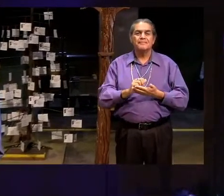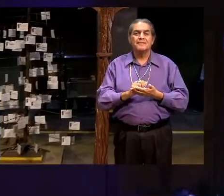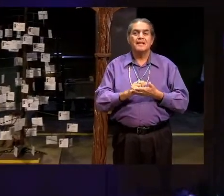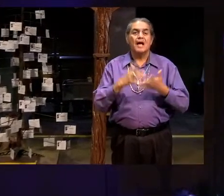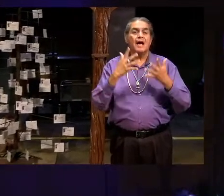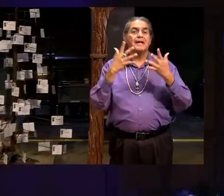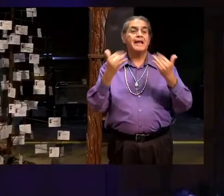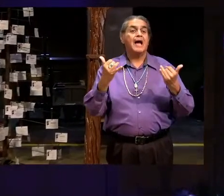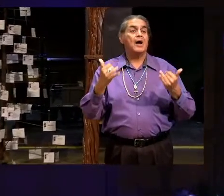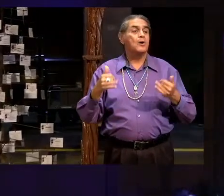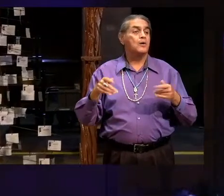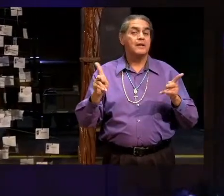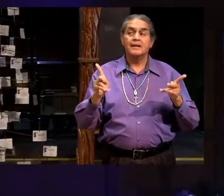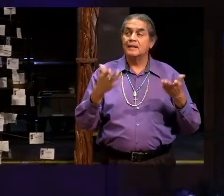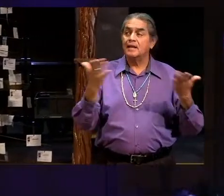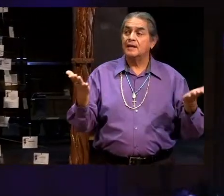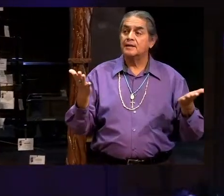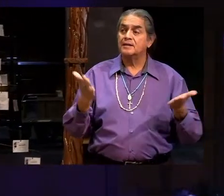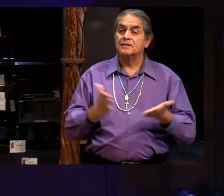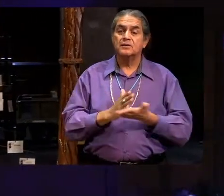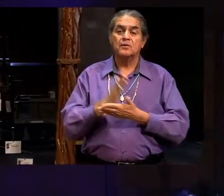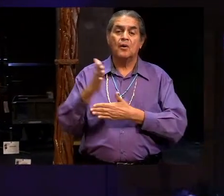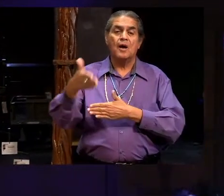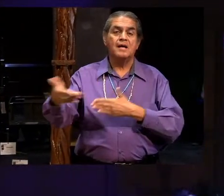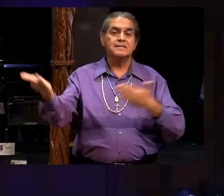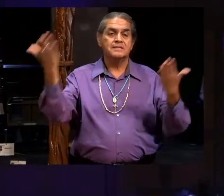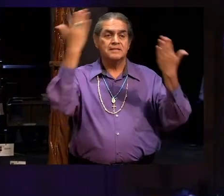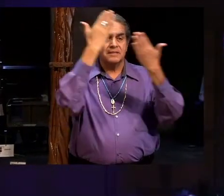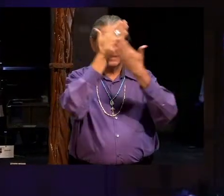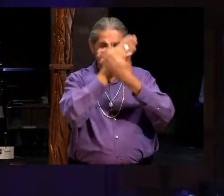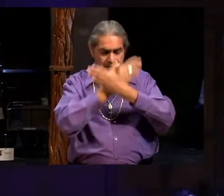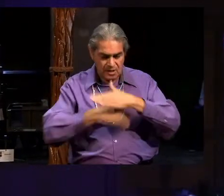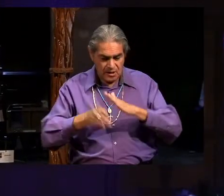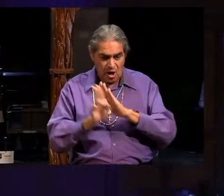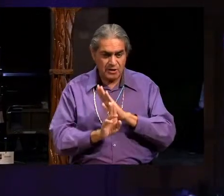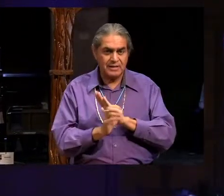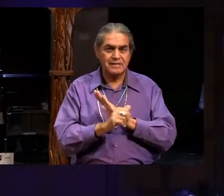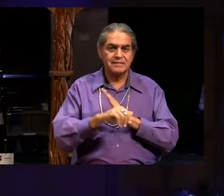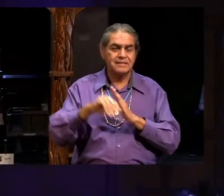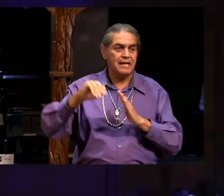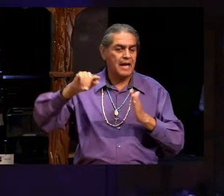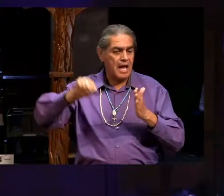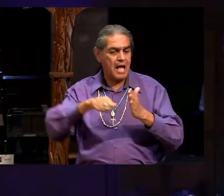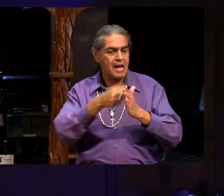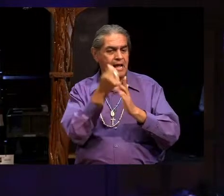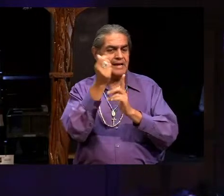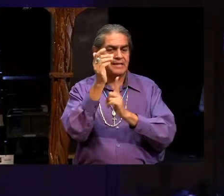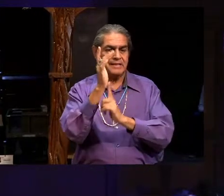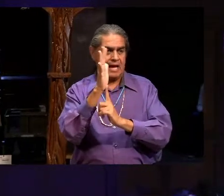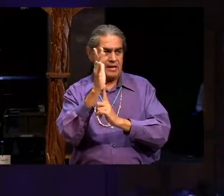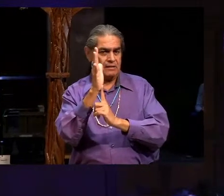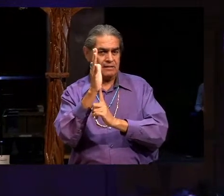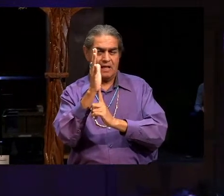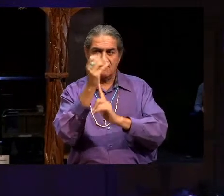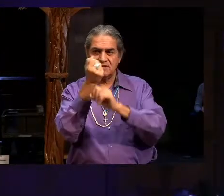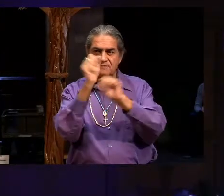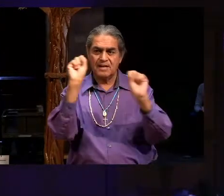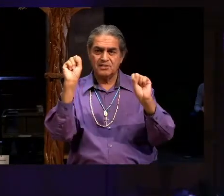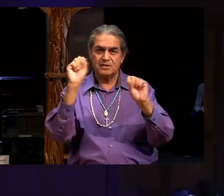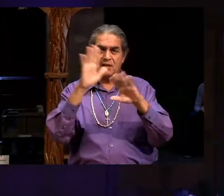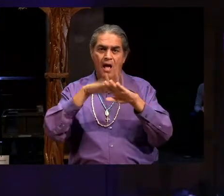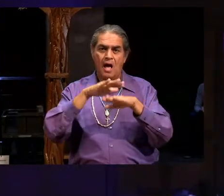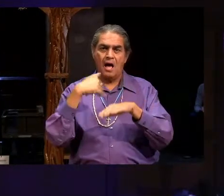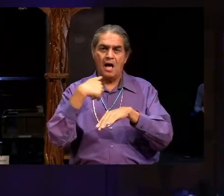Now let us curse the darkness and light the candle of salvation on our